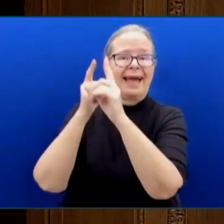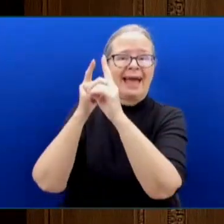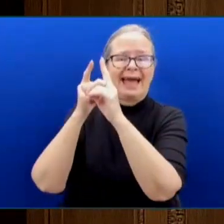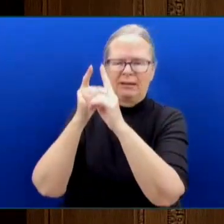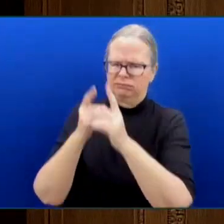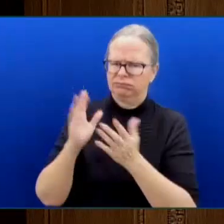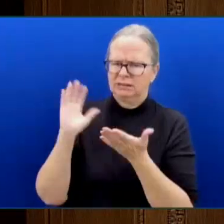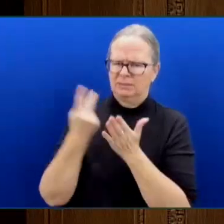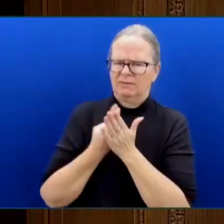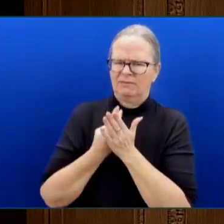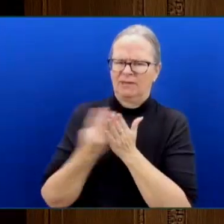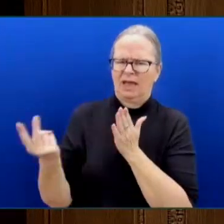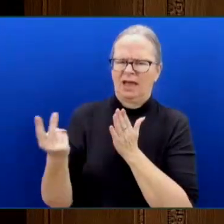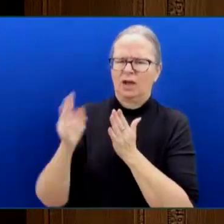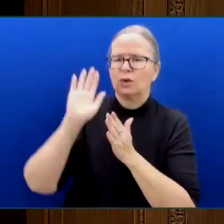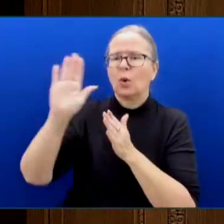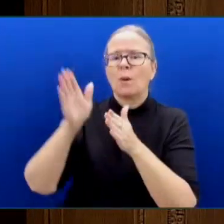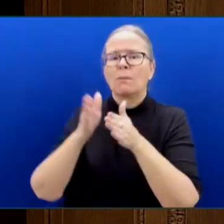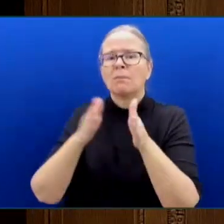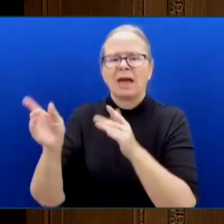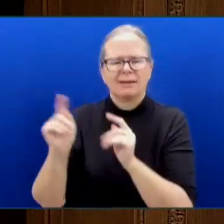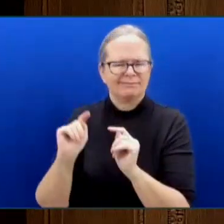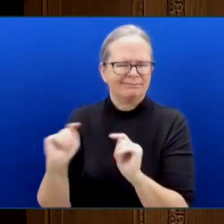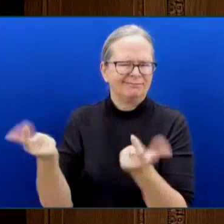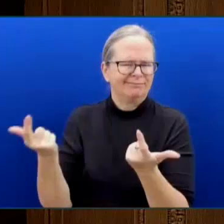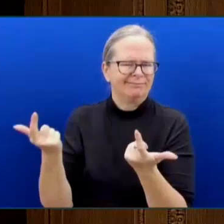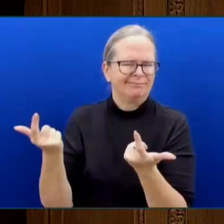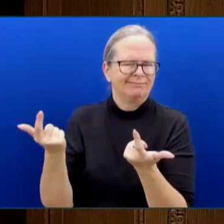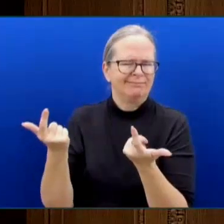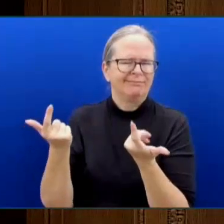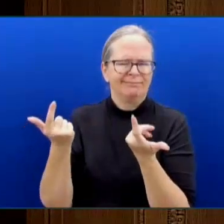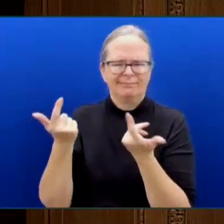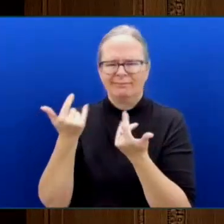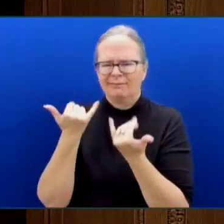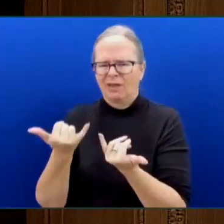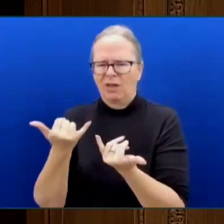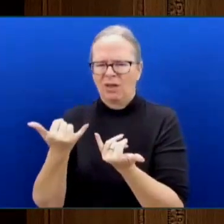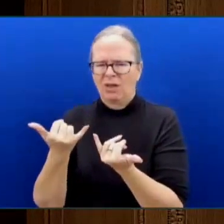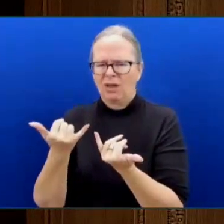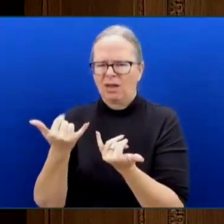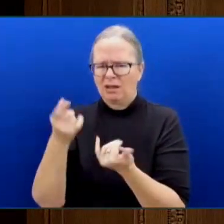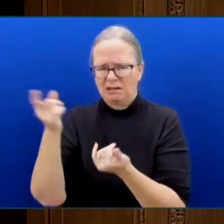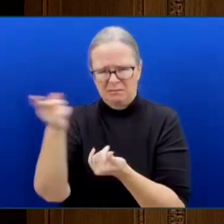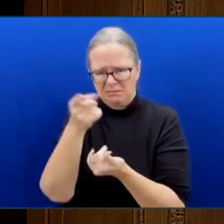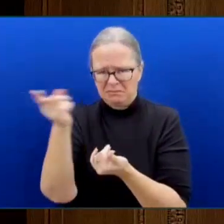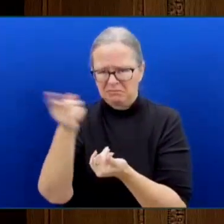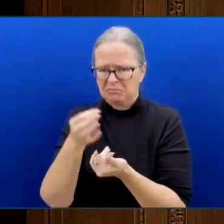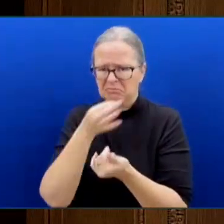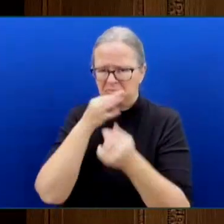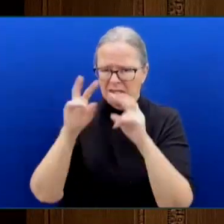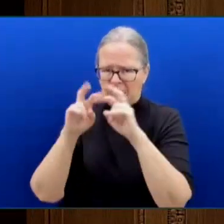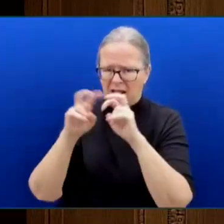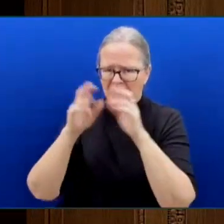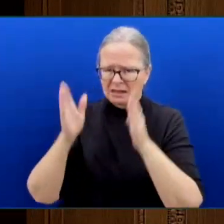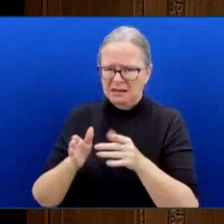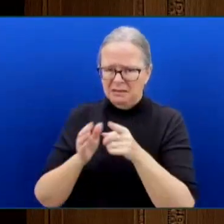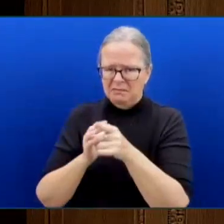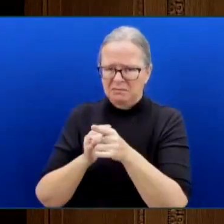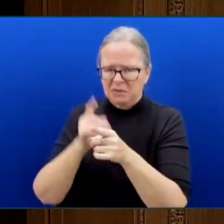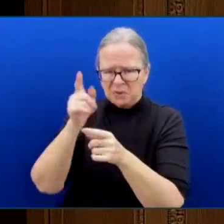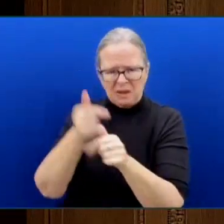reputable analysts who, relying on the government's own methodology, are